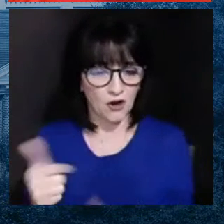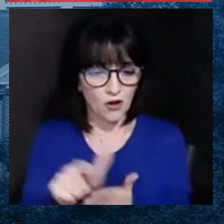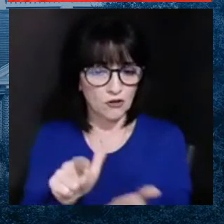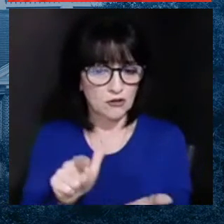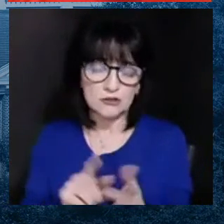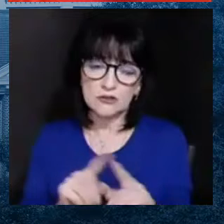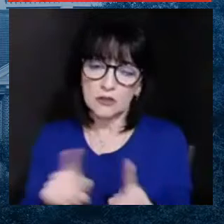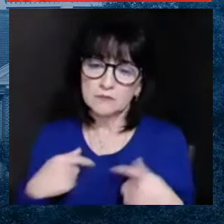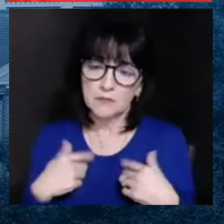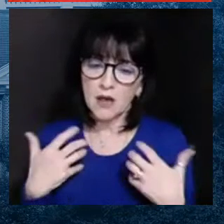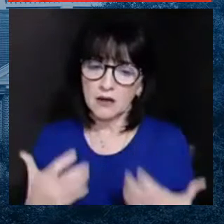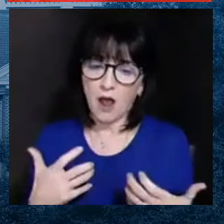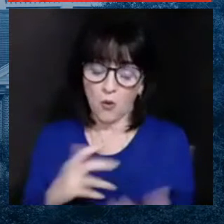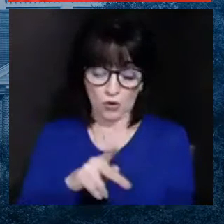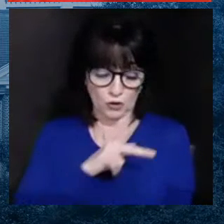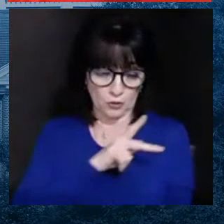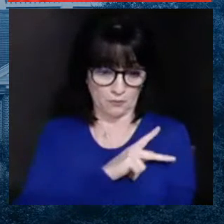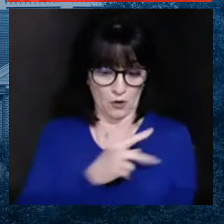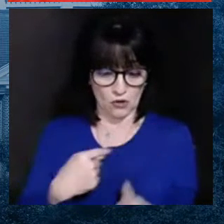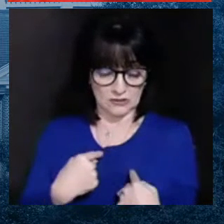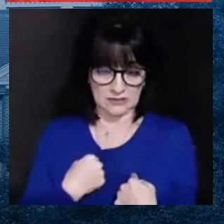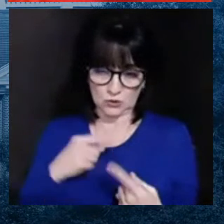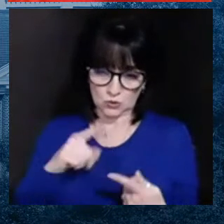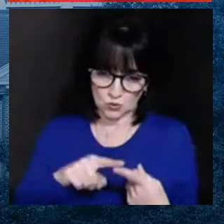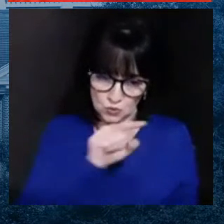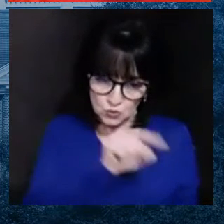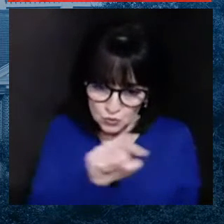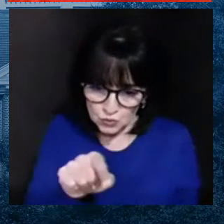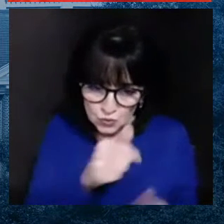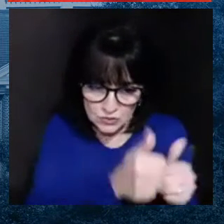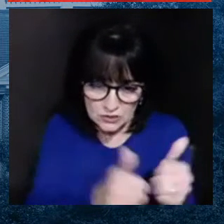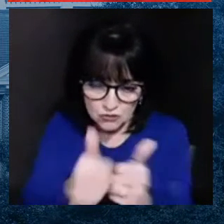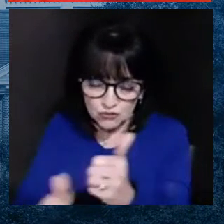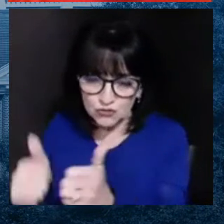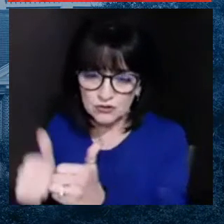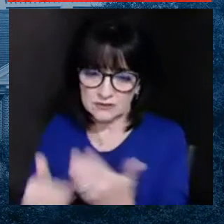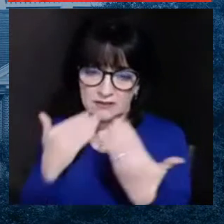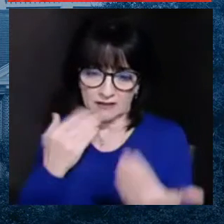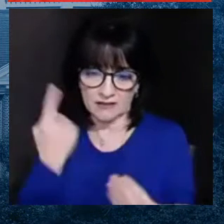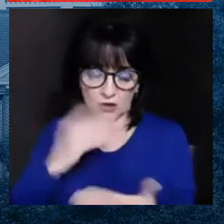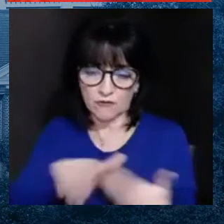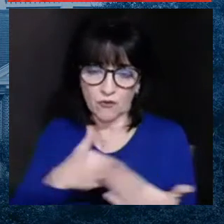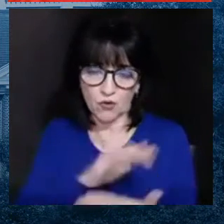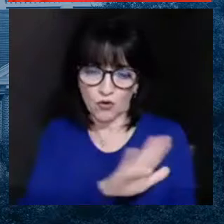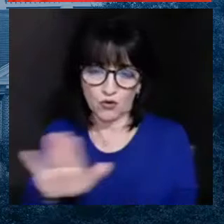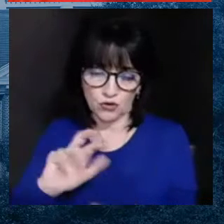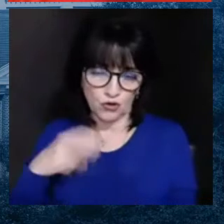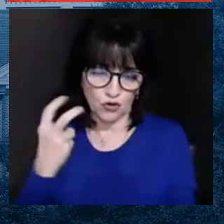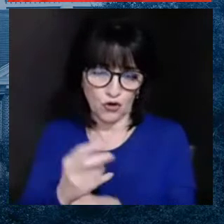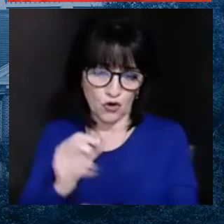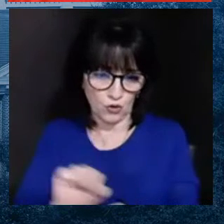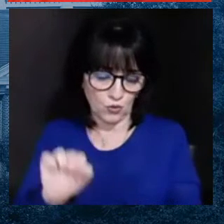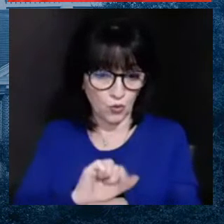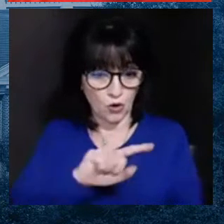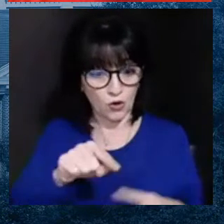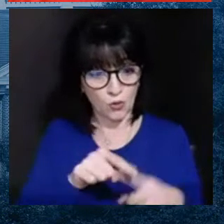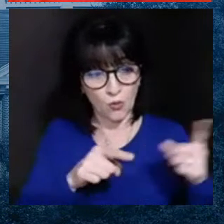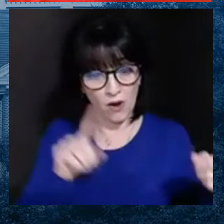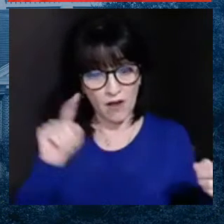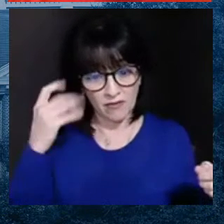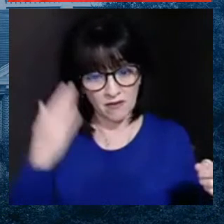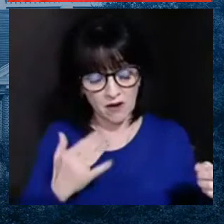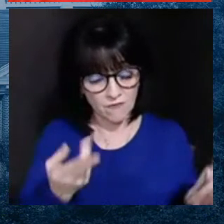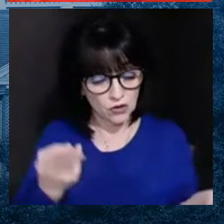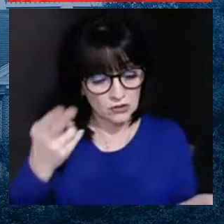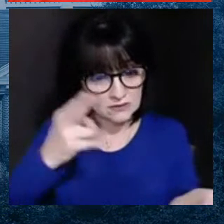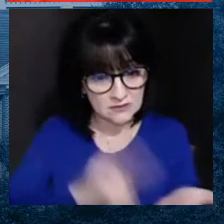each and every one of you for all the hard work that you do. And today, when Governor signs this bill, I hope you know that and recognize how important